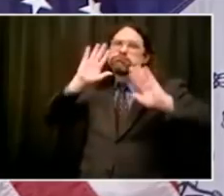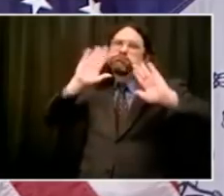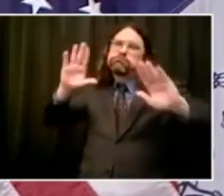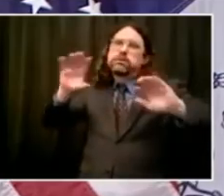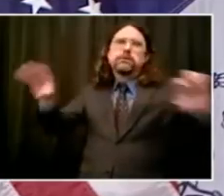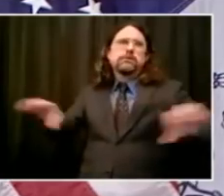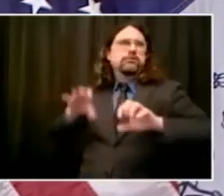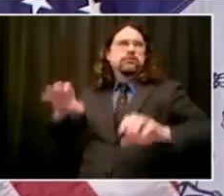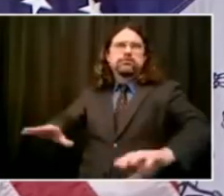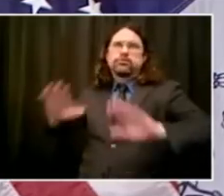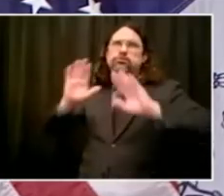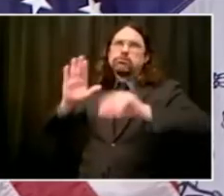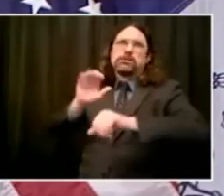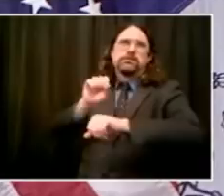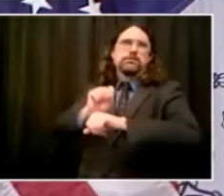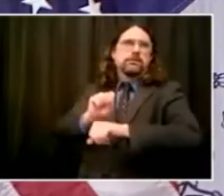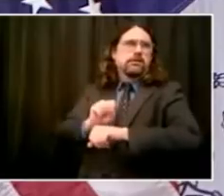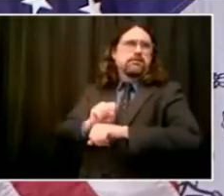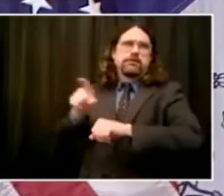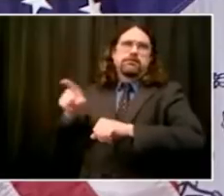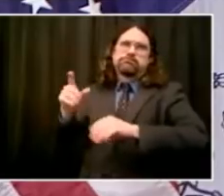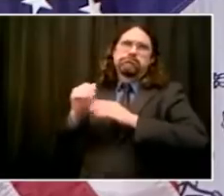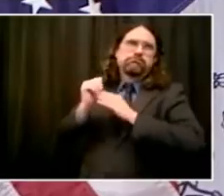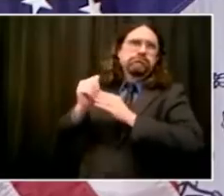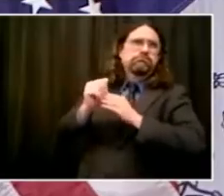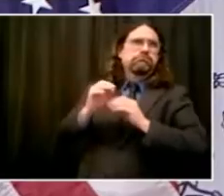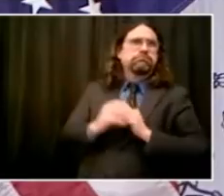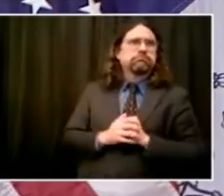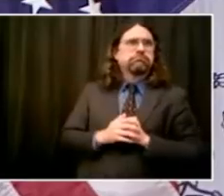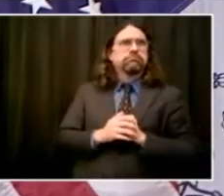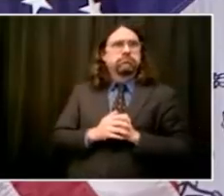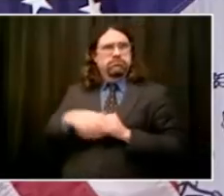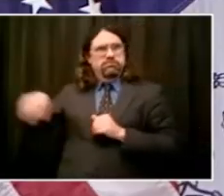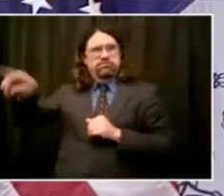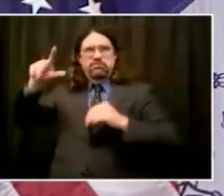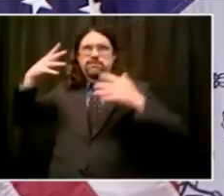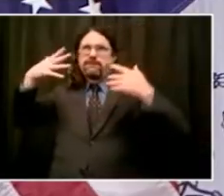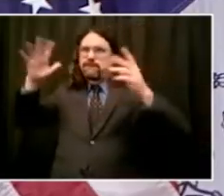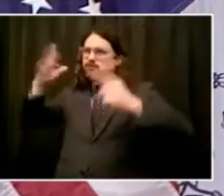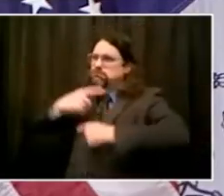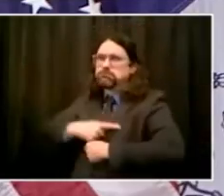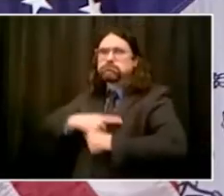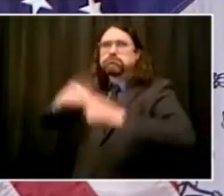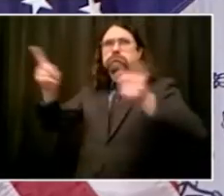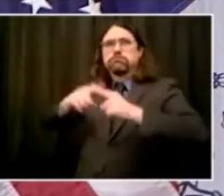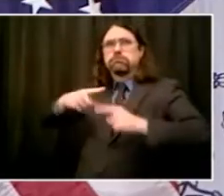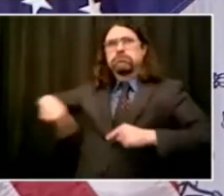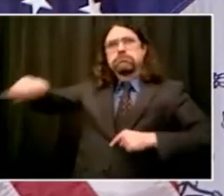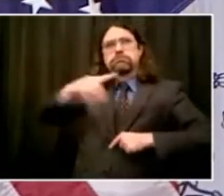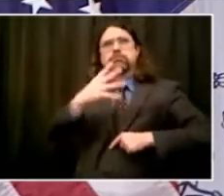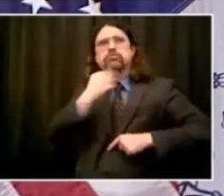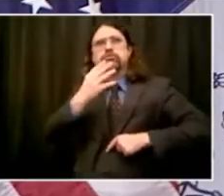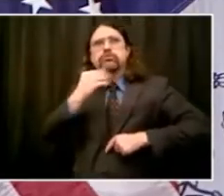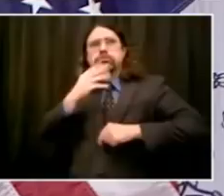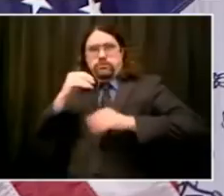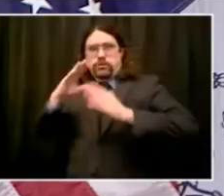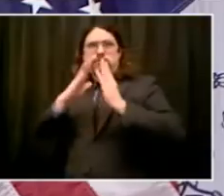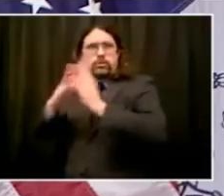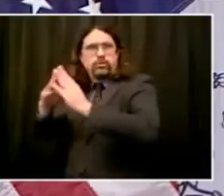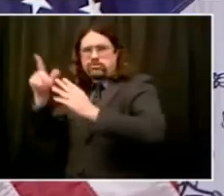a meeting with faith leaders a week or two ago, and they had to make the horrible decision to shut